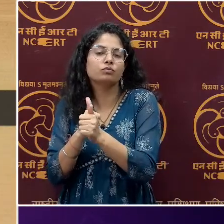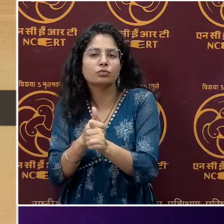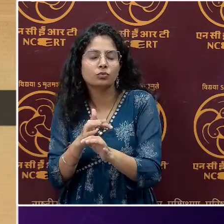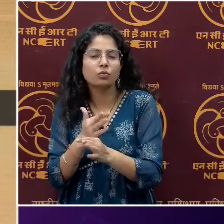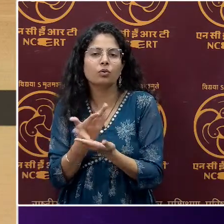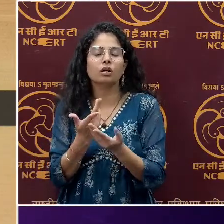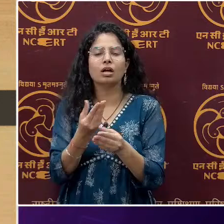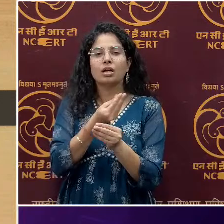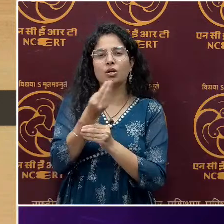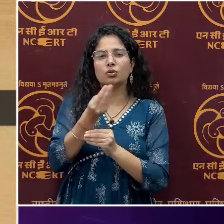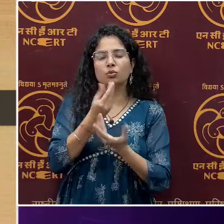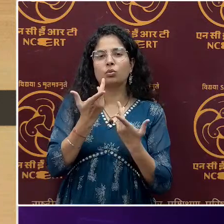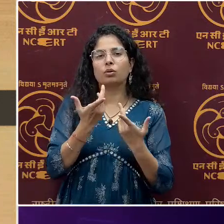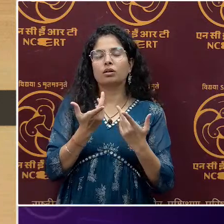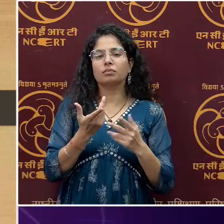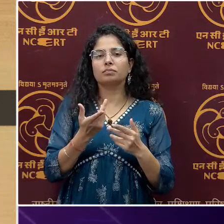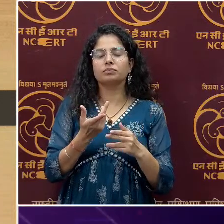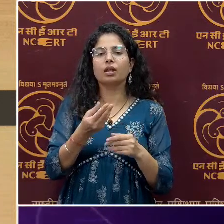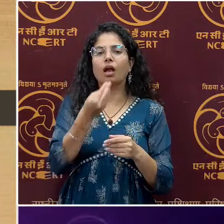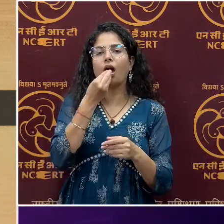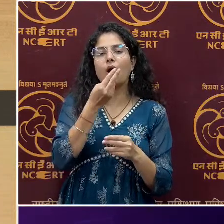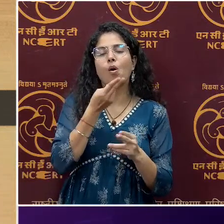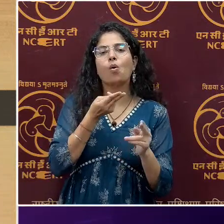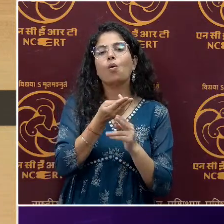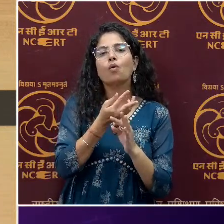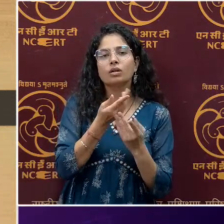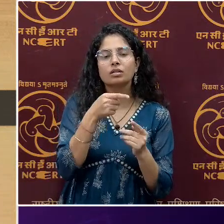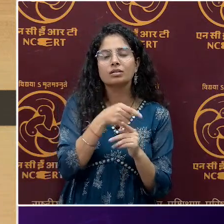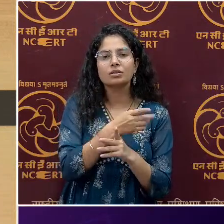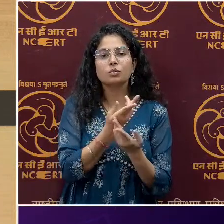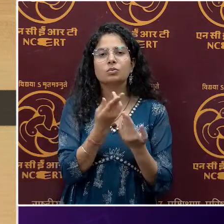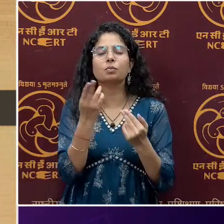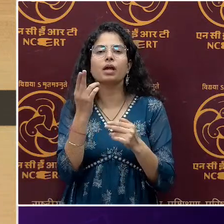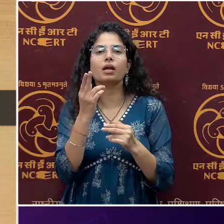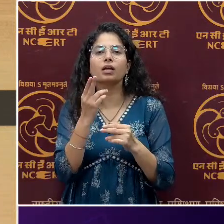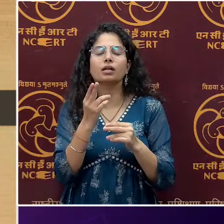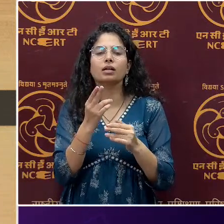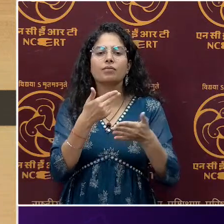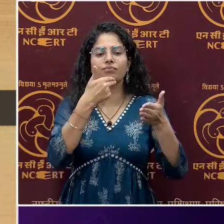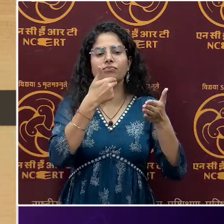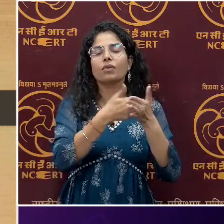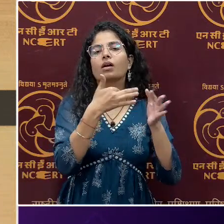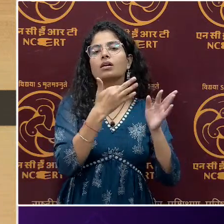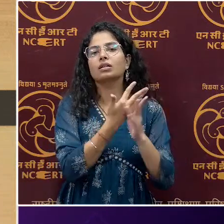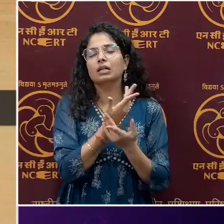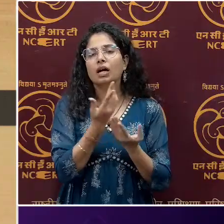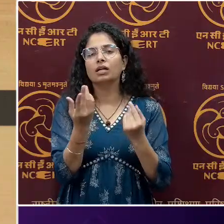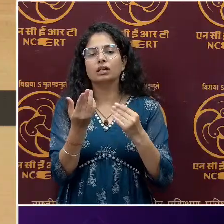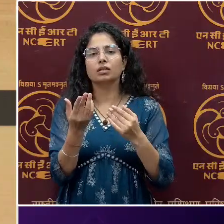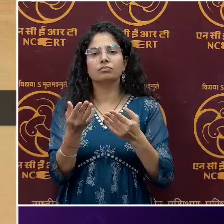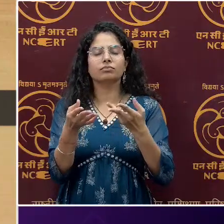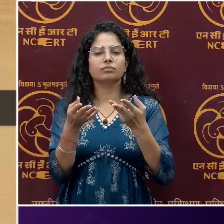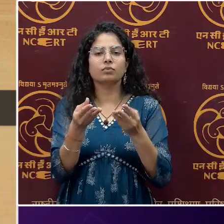hotels and restaurants they used to write Indians and dogs are not allowed. Not So that allowed. was so humiliating and And embarrassing. also earlier, ma'am, in armies